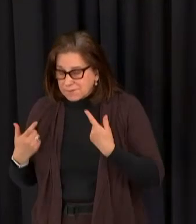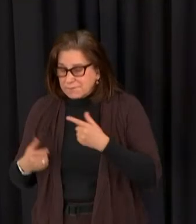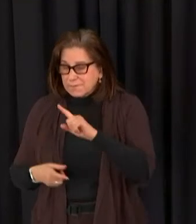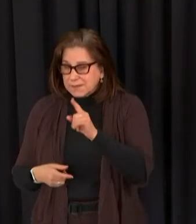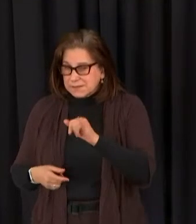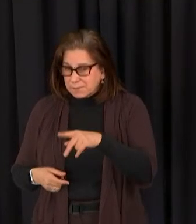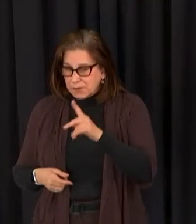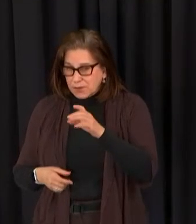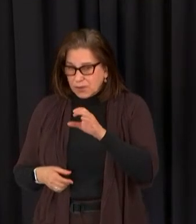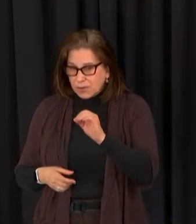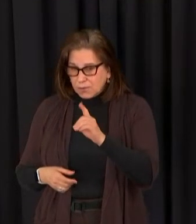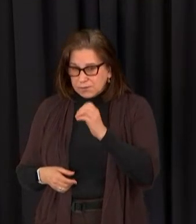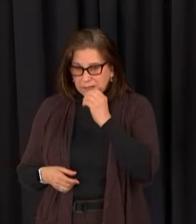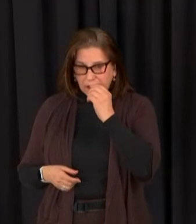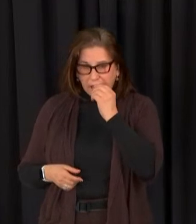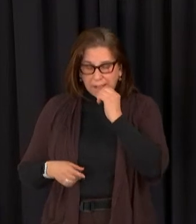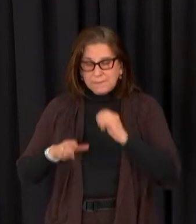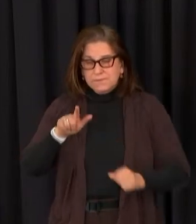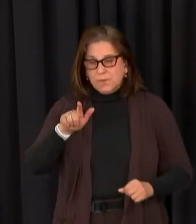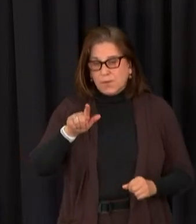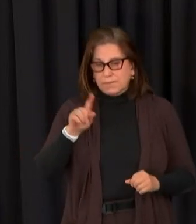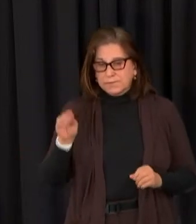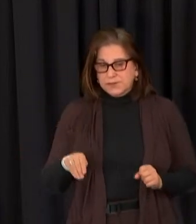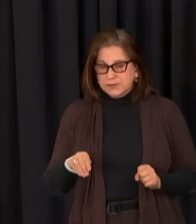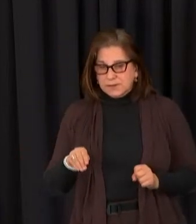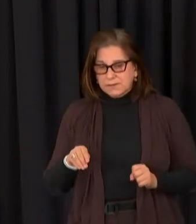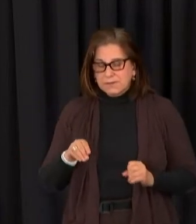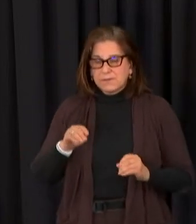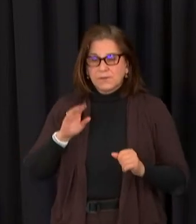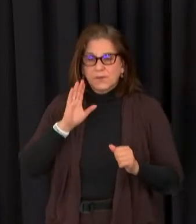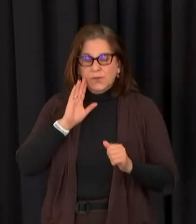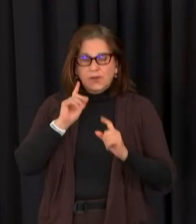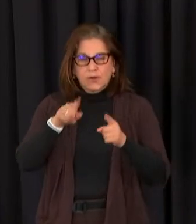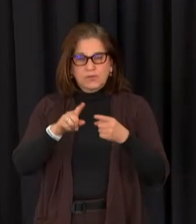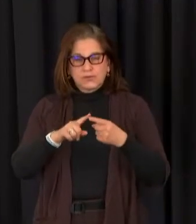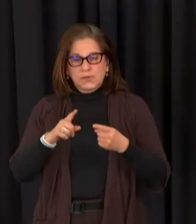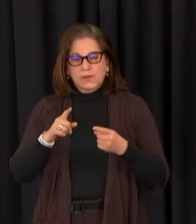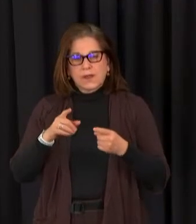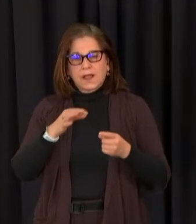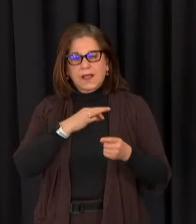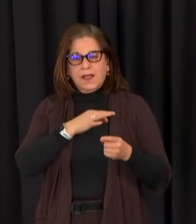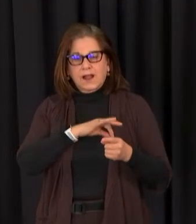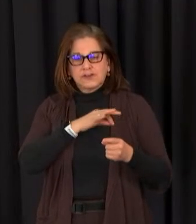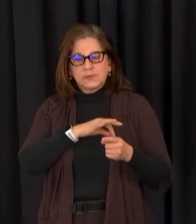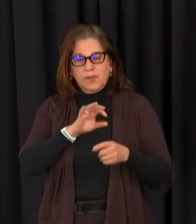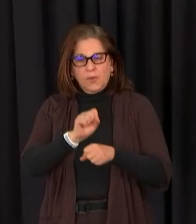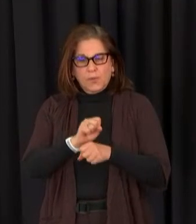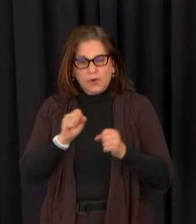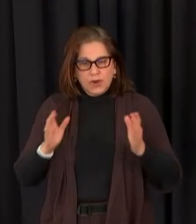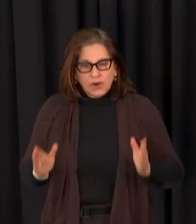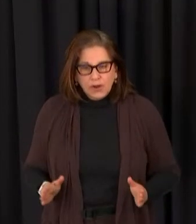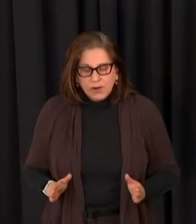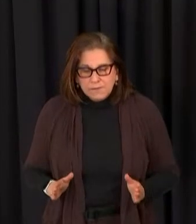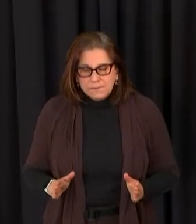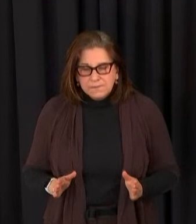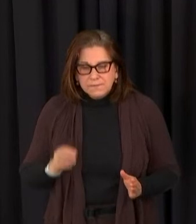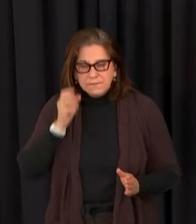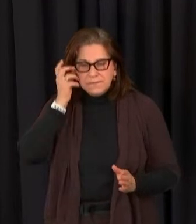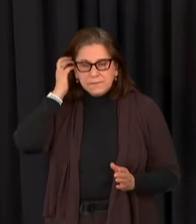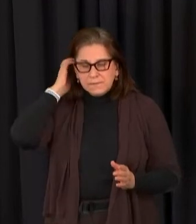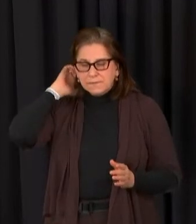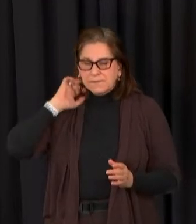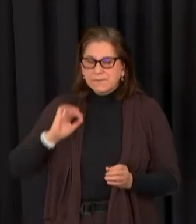and 20% of appointments will go to eligible workers. And again, half of those will go